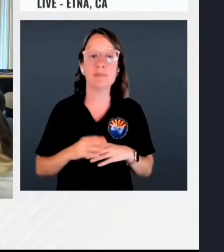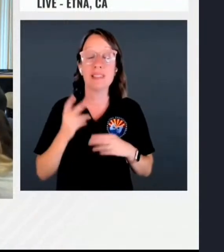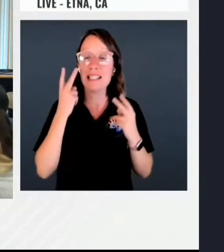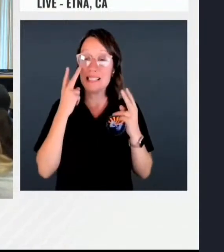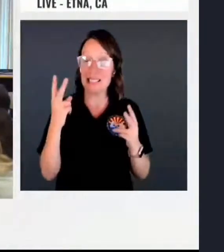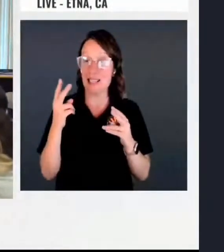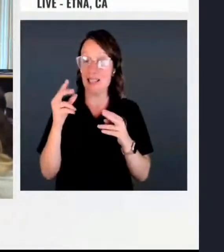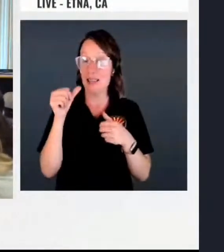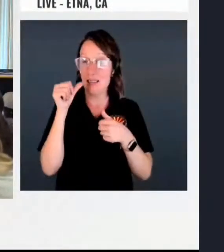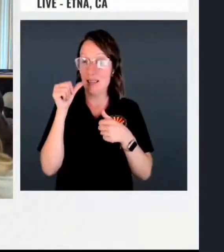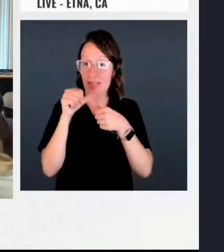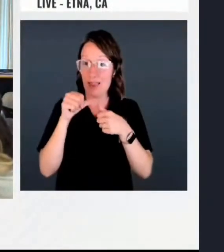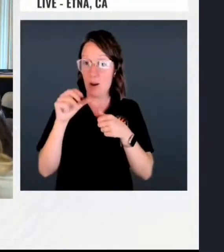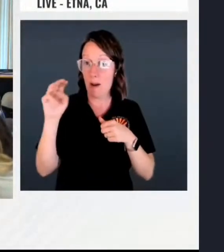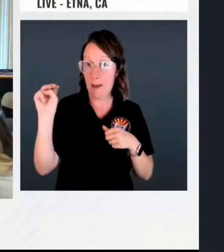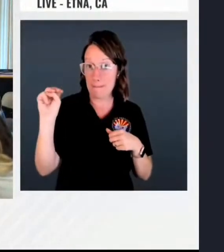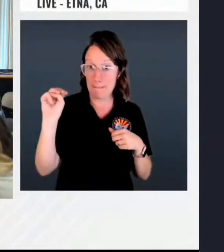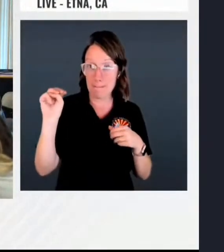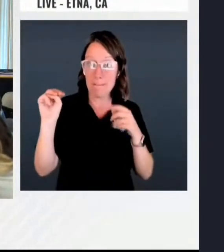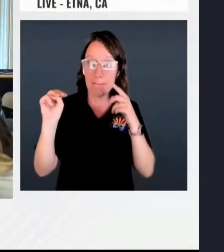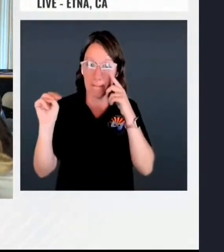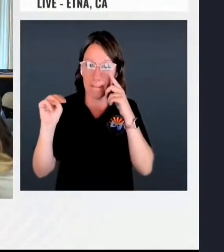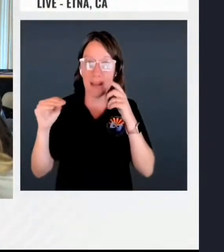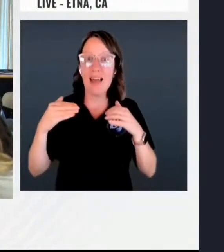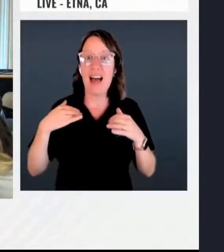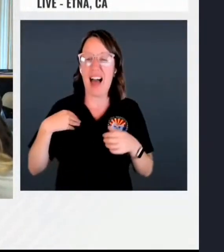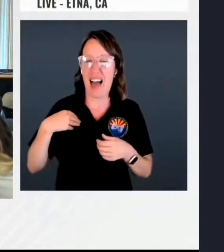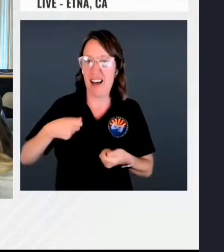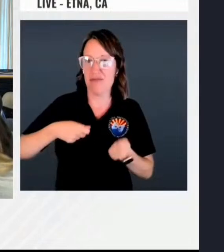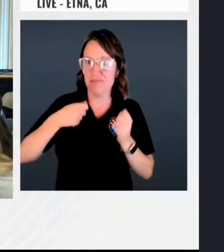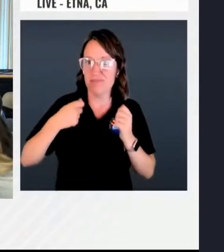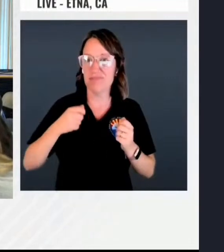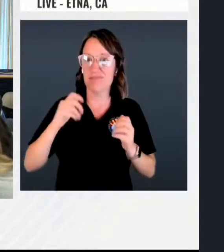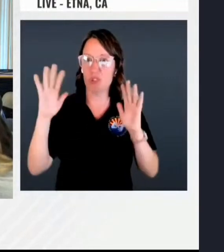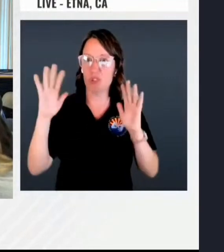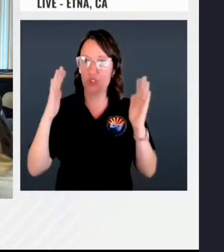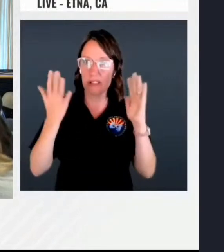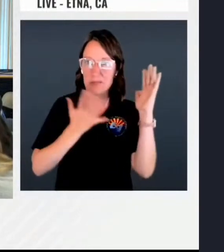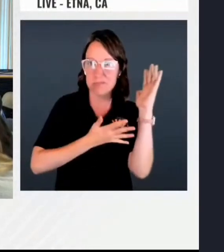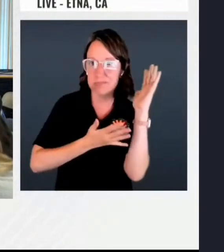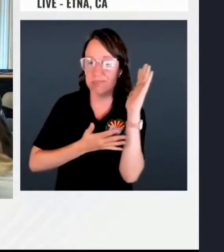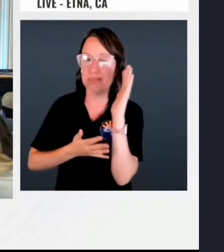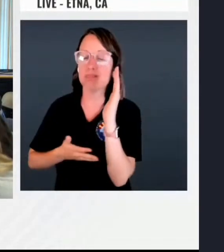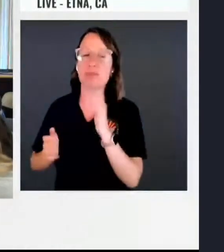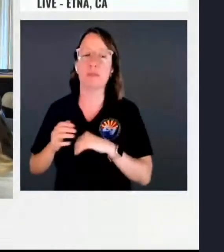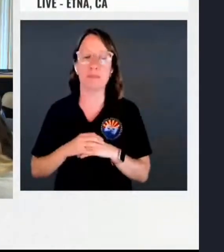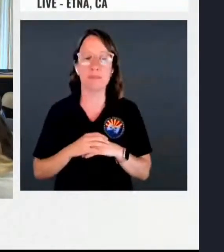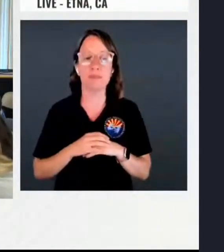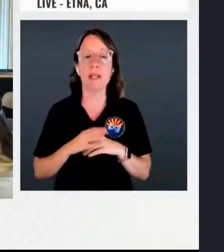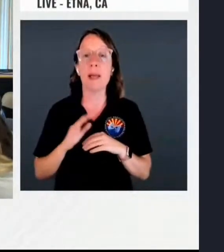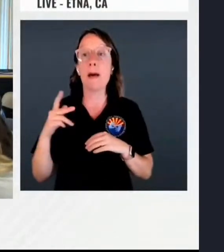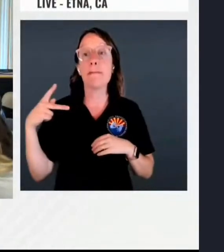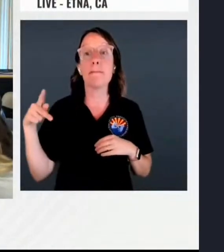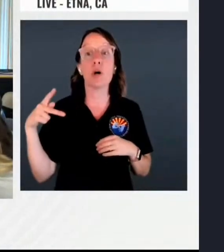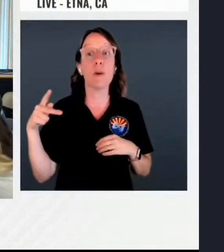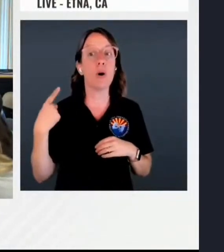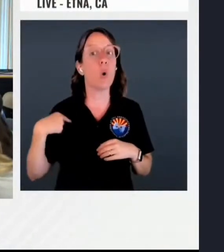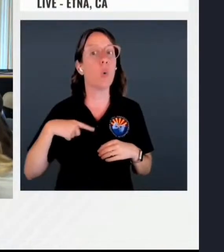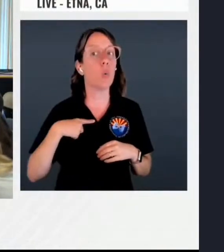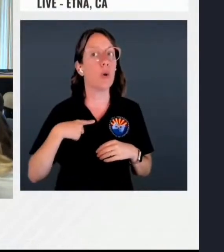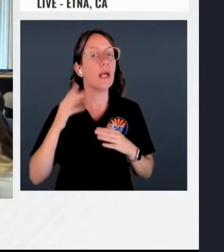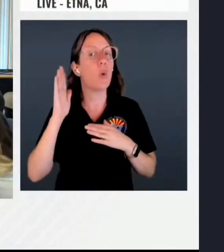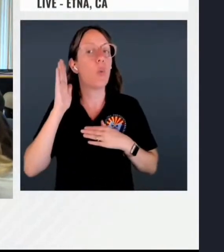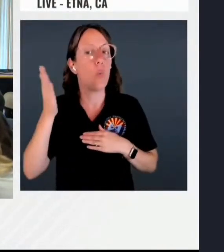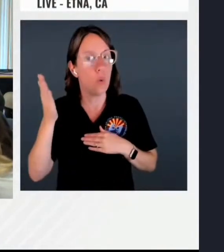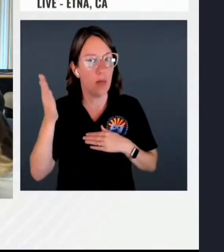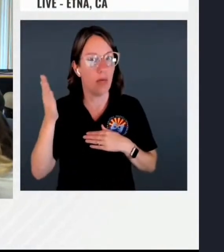here, and then also we have some planned lines as well. These are the purple lines. So that's kind of the way